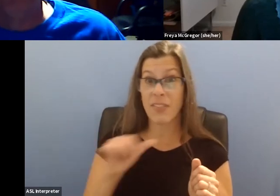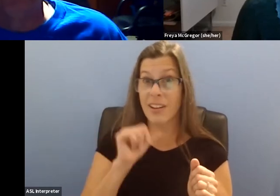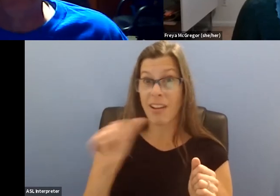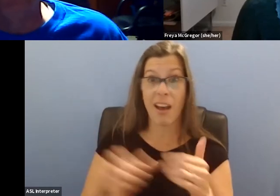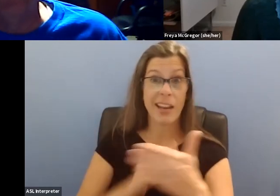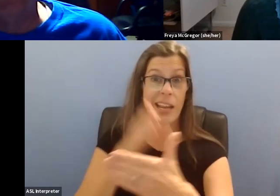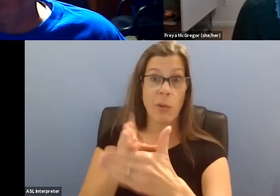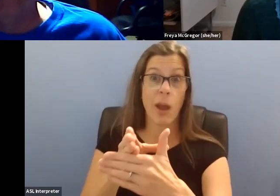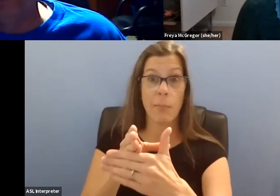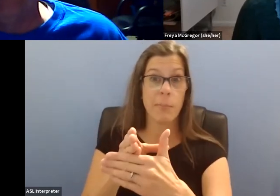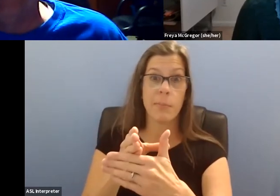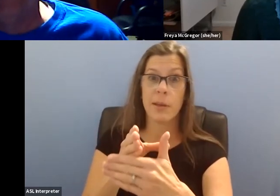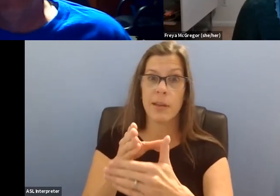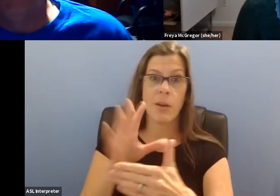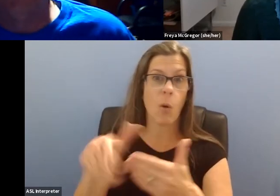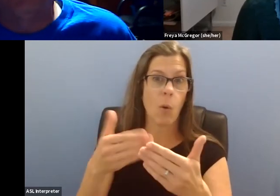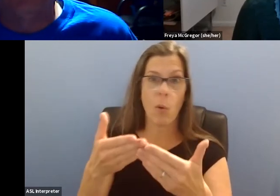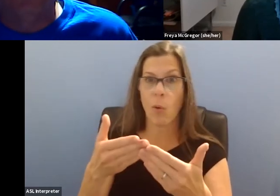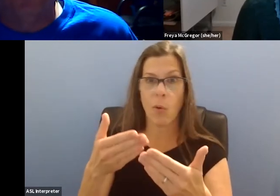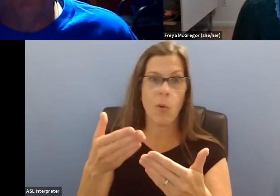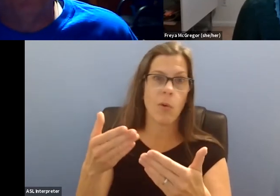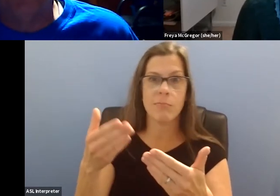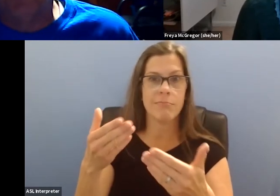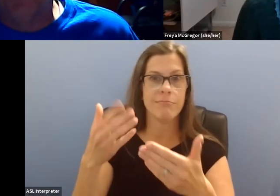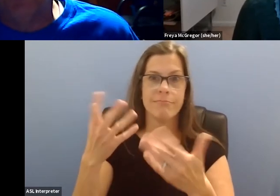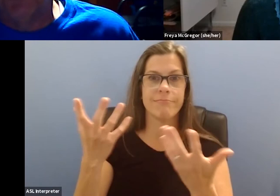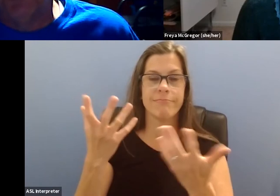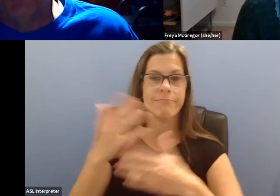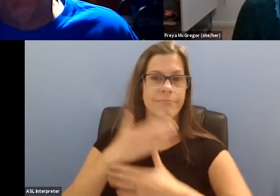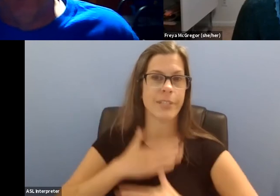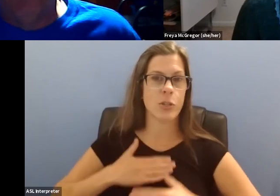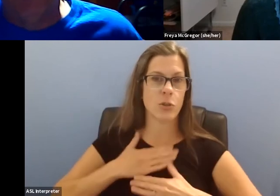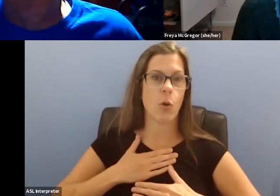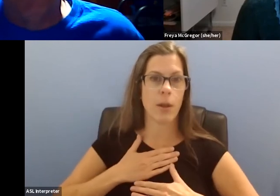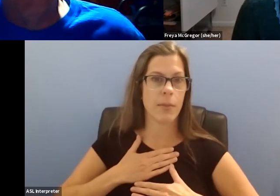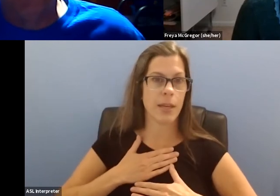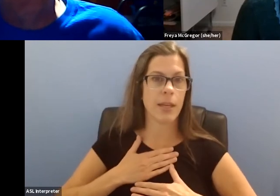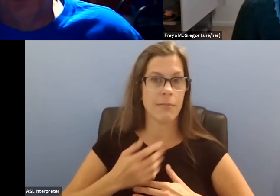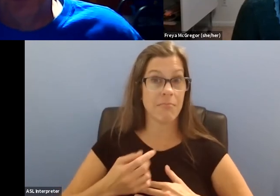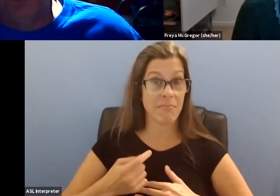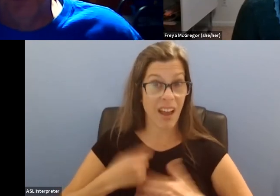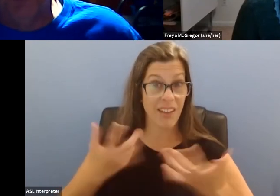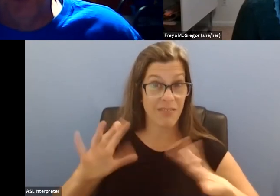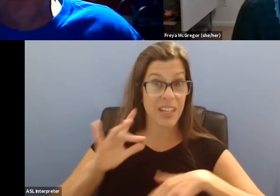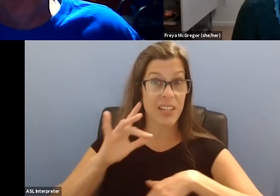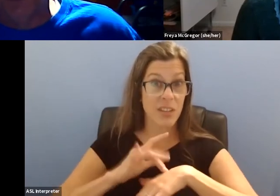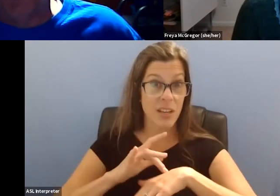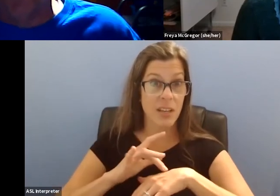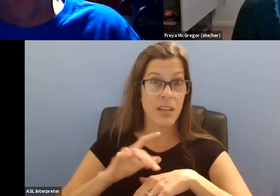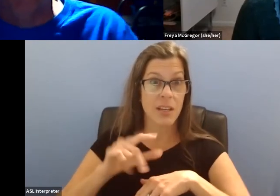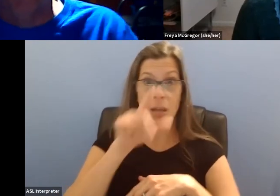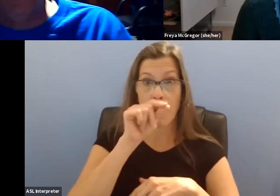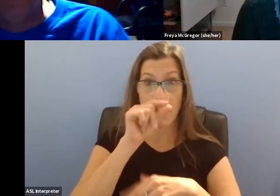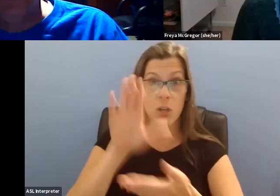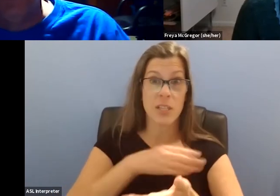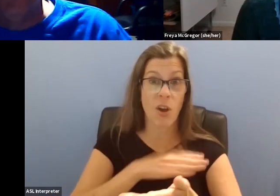out with birders where the whole way they're in the car, if there's somebody who's a driving and another person who's not, they'll be playing bird sounds the